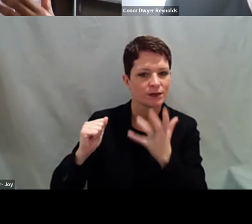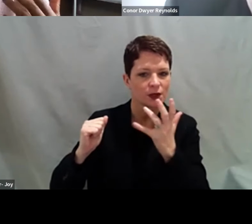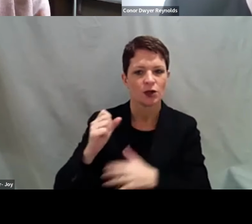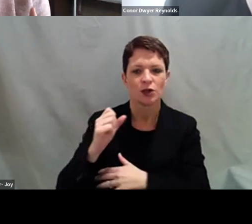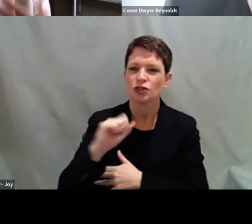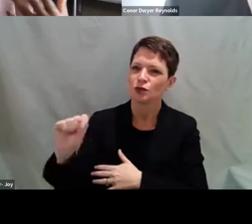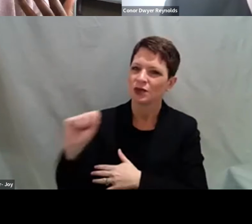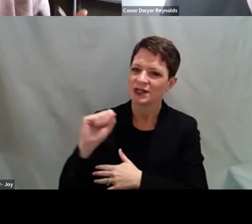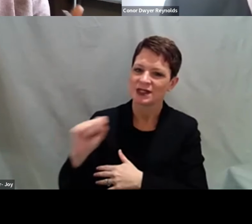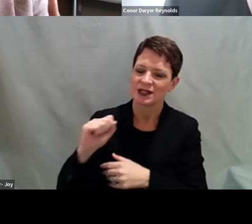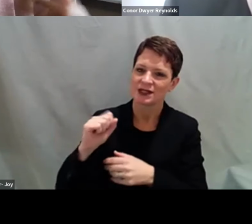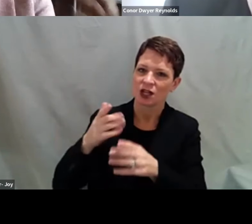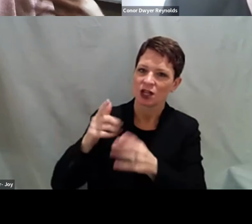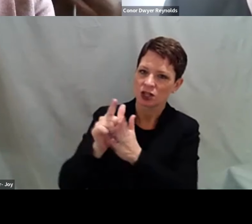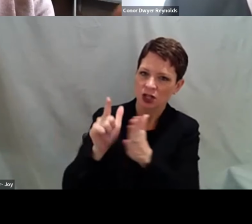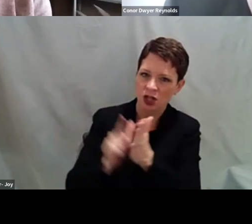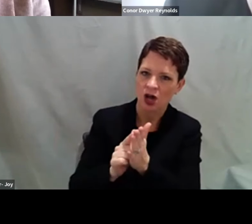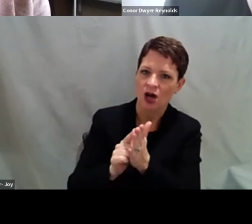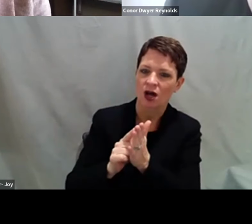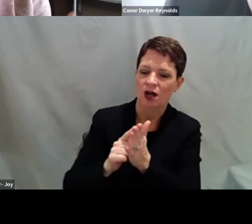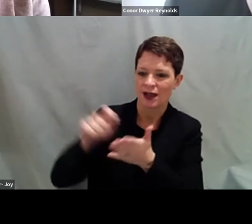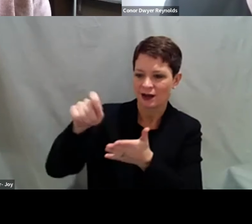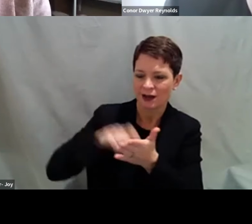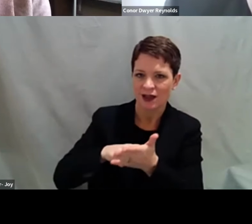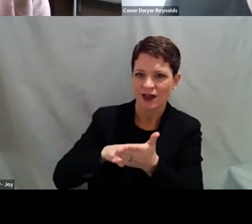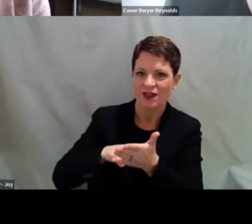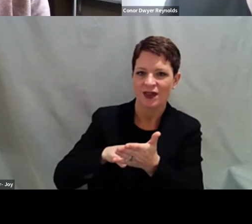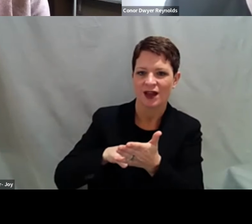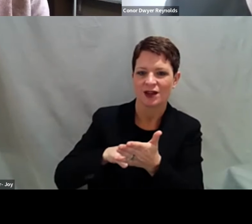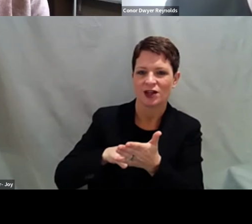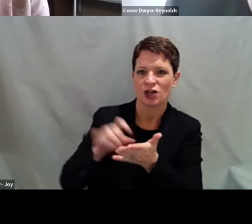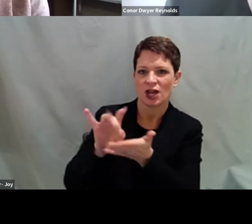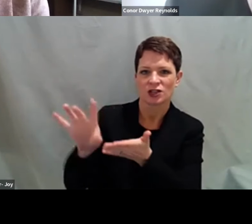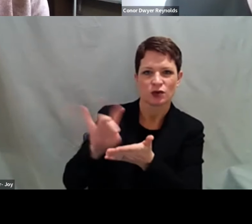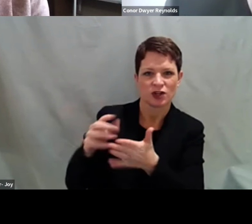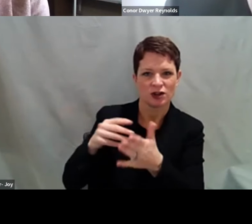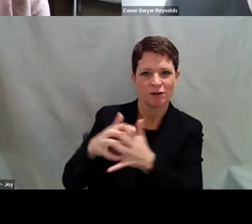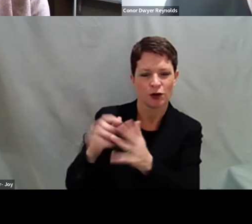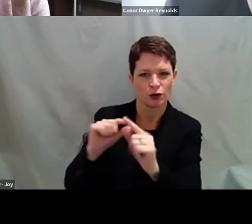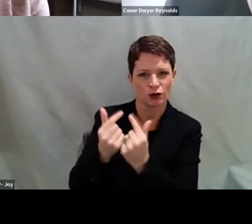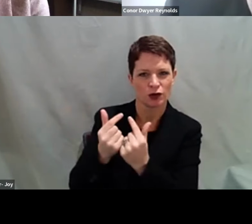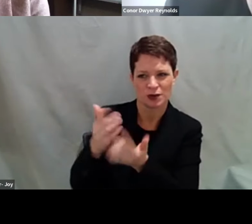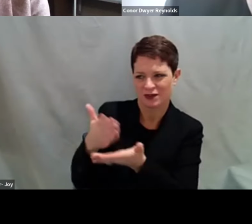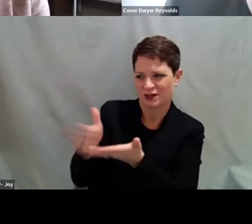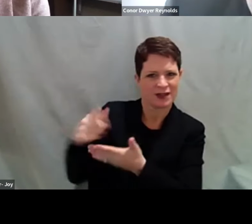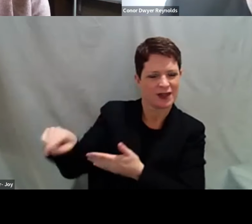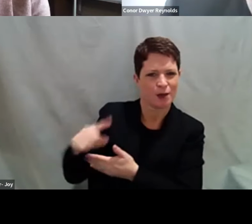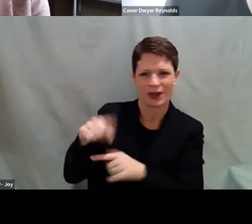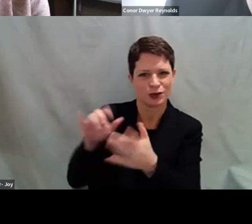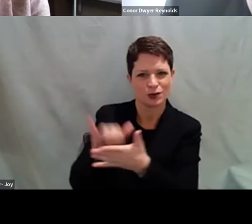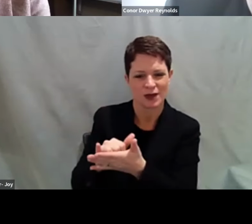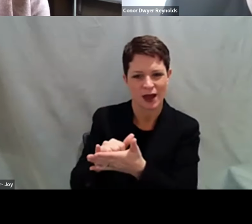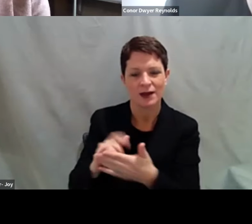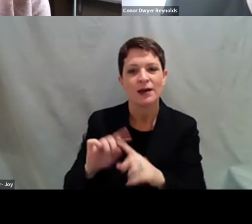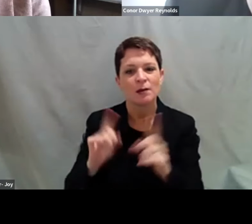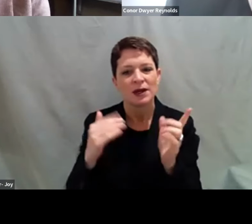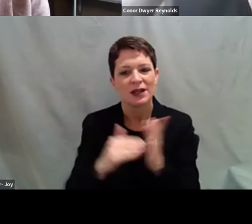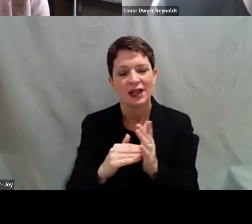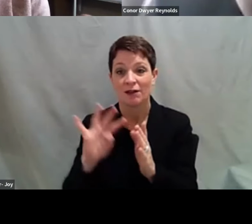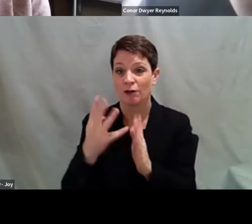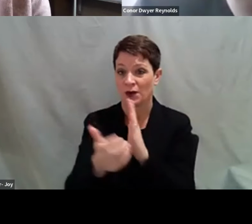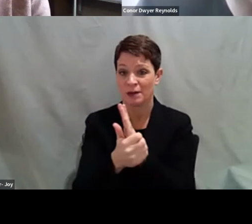resist areas of law and doctrine that kind of reify the erasure and exclusion of vulnerable groups. And so, for instance, in my work, I've shown if the Fourth